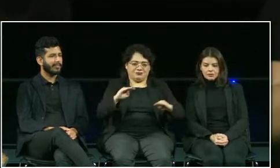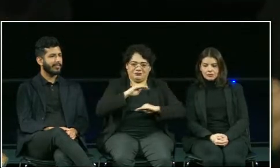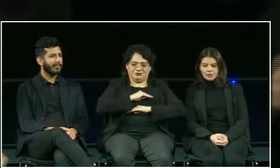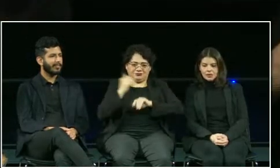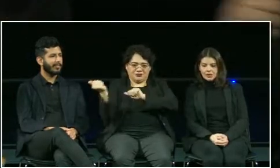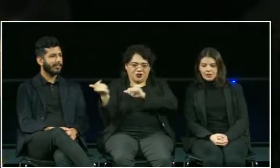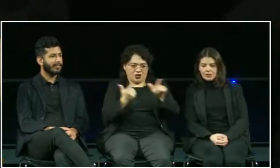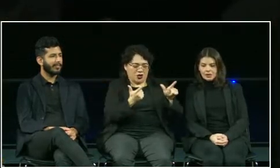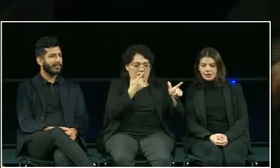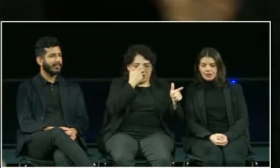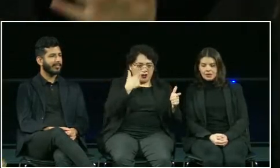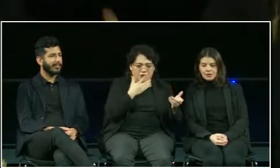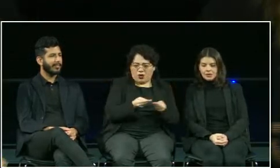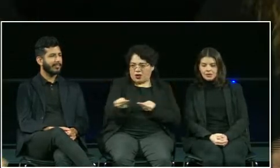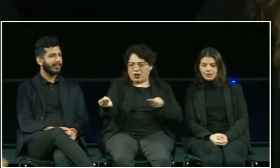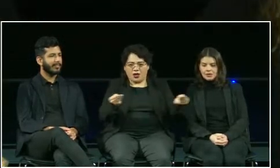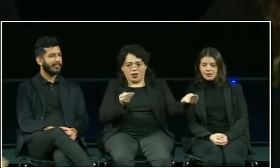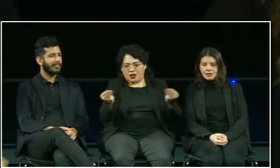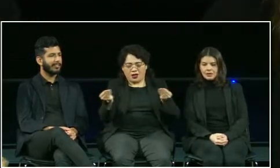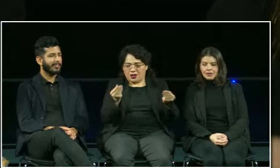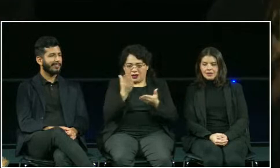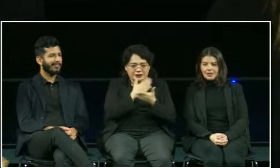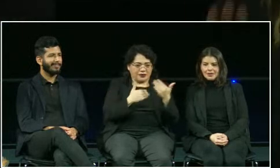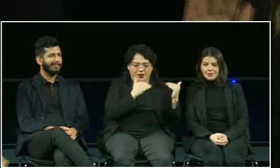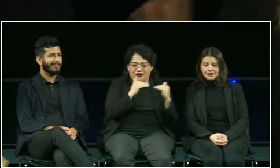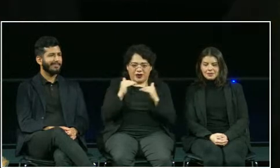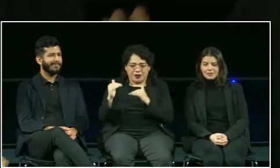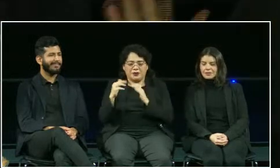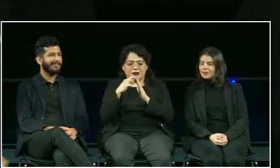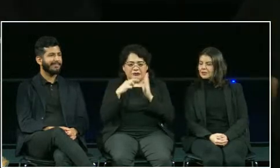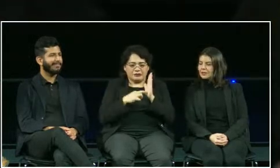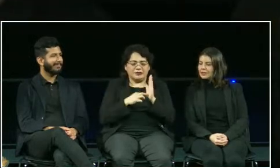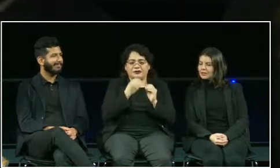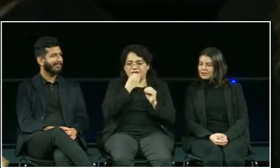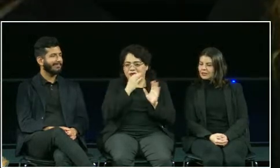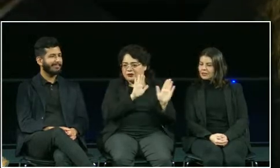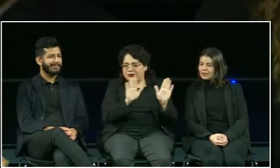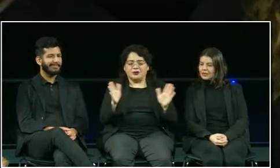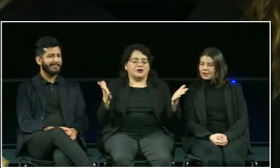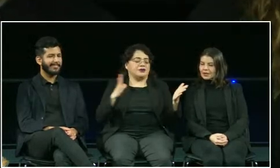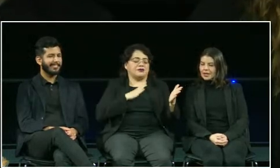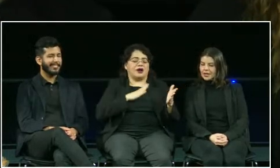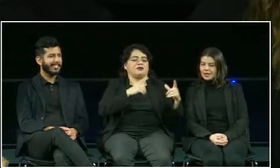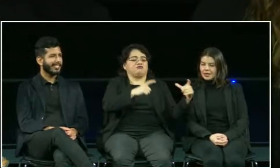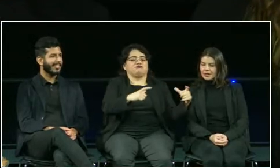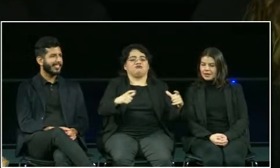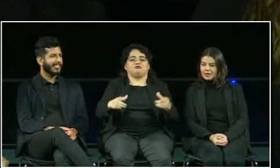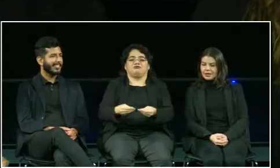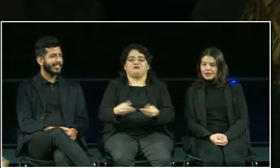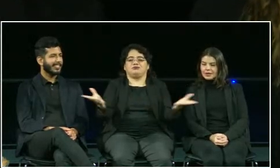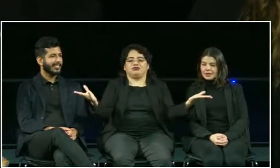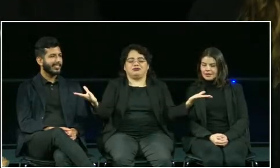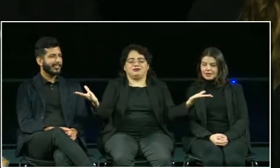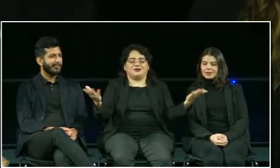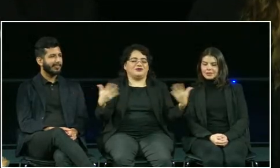dog. So it was very complicated. But everyone had a piece. No, maybe